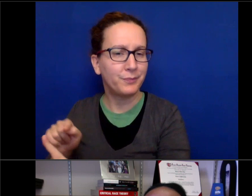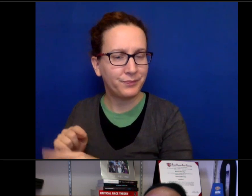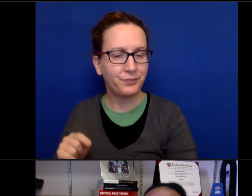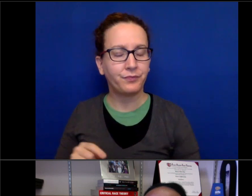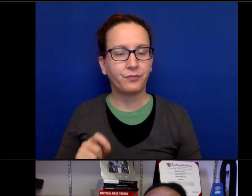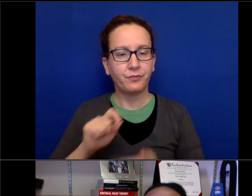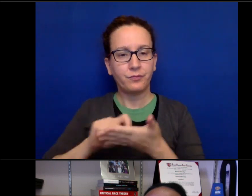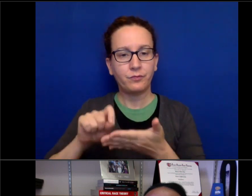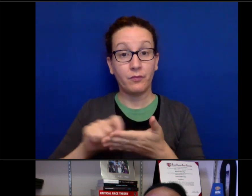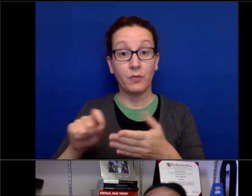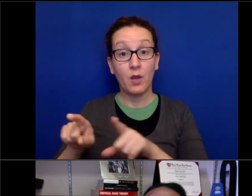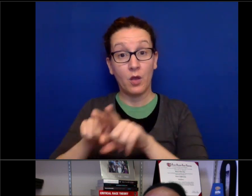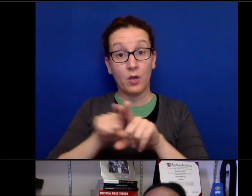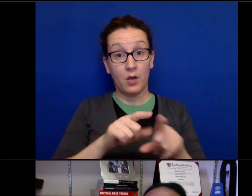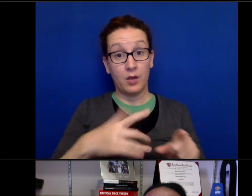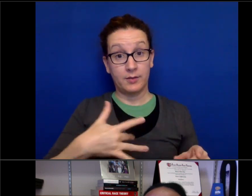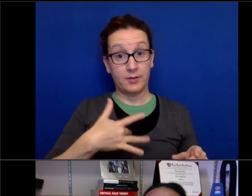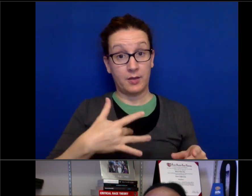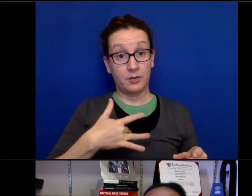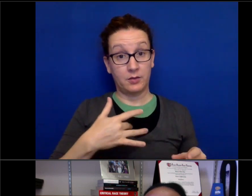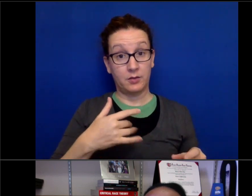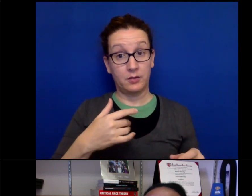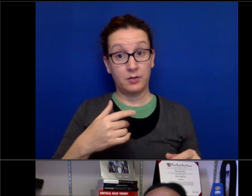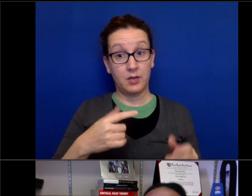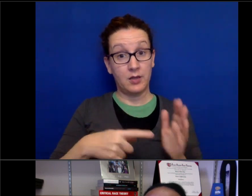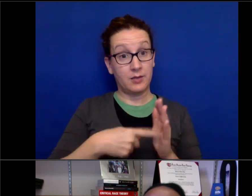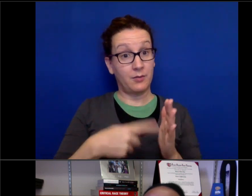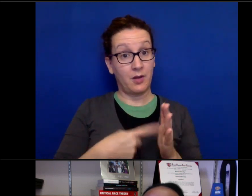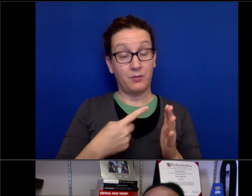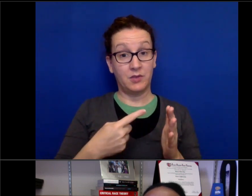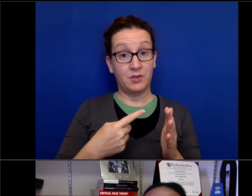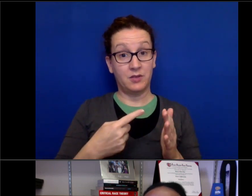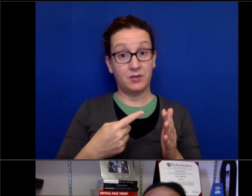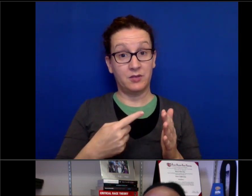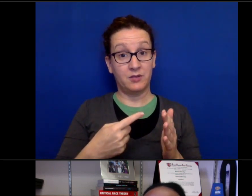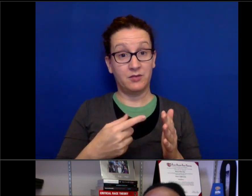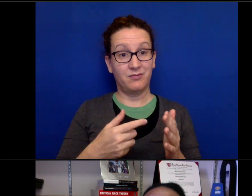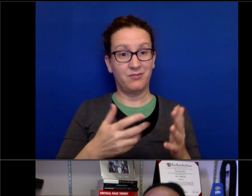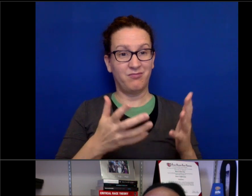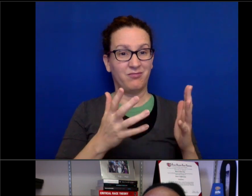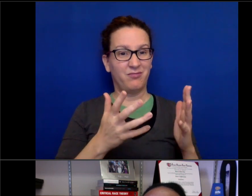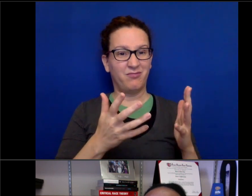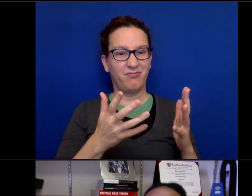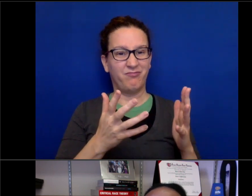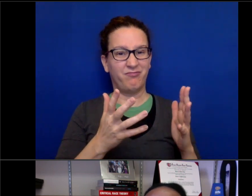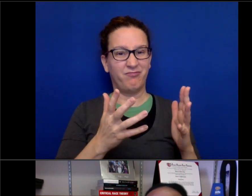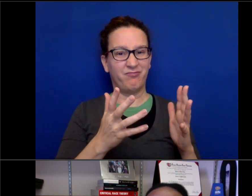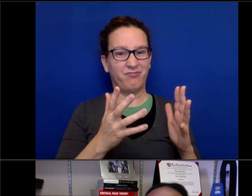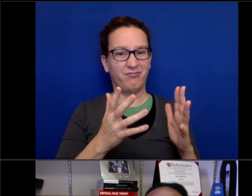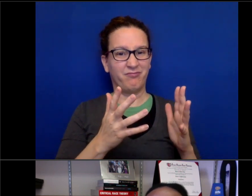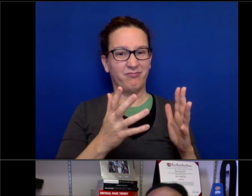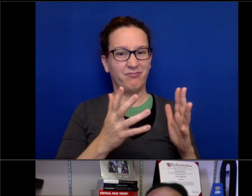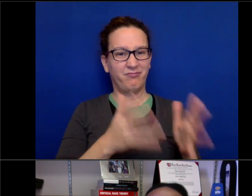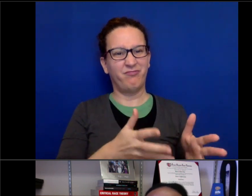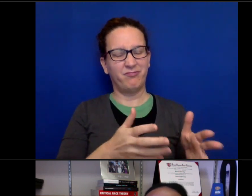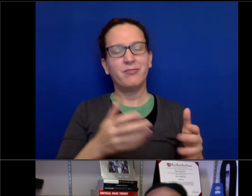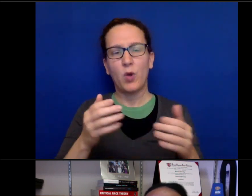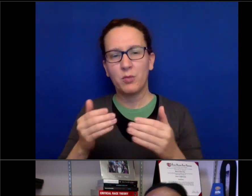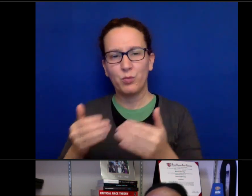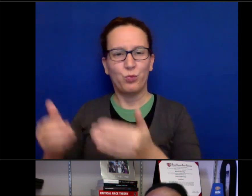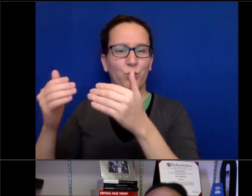there's also a sense where sometimes you don't want to move on from a topic and try something new, right?